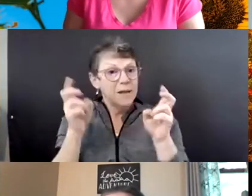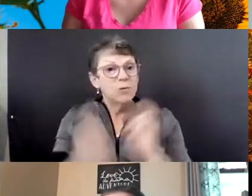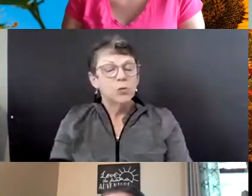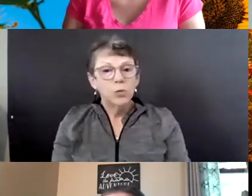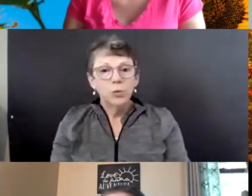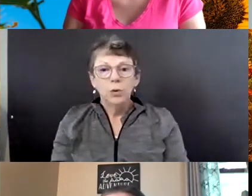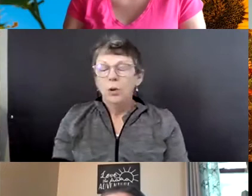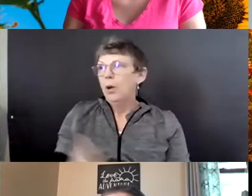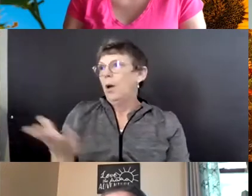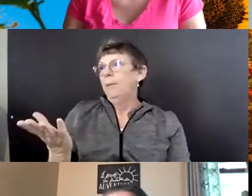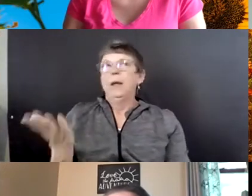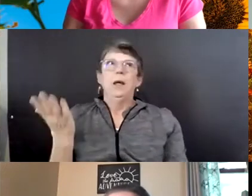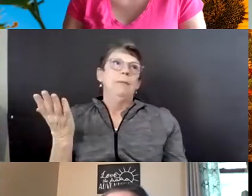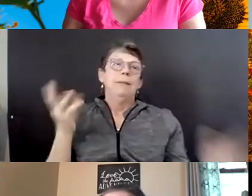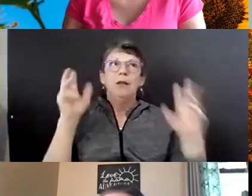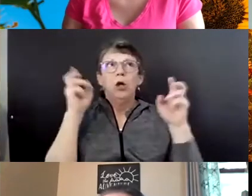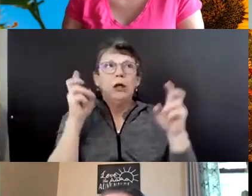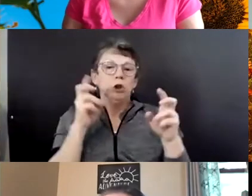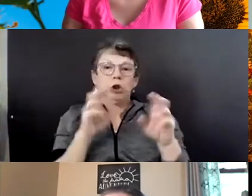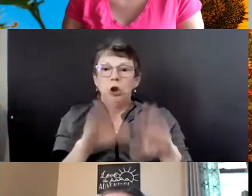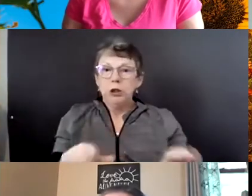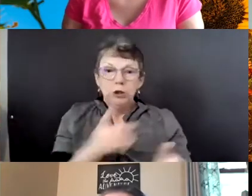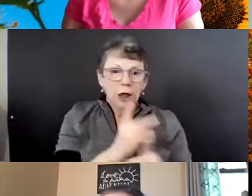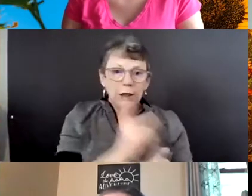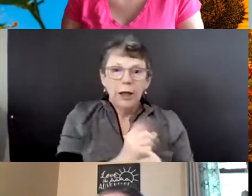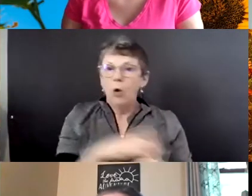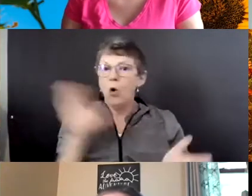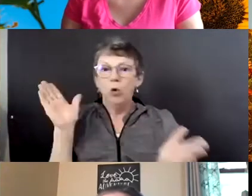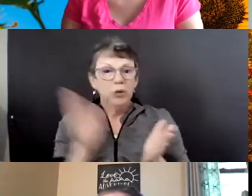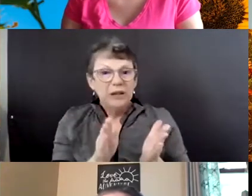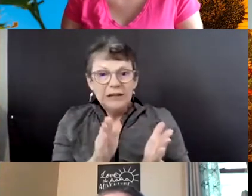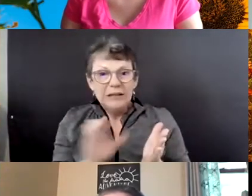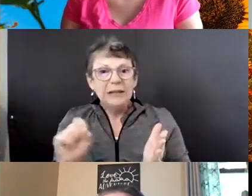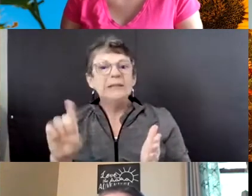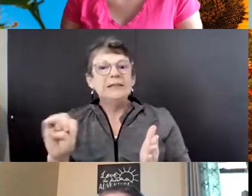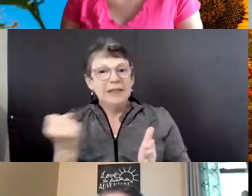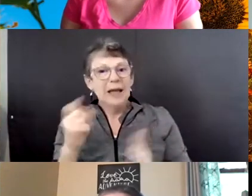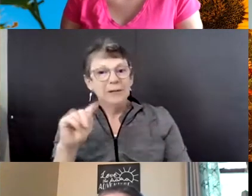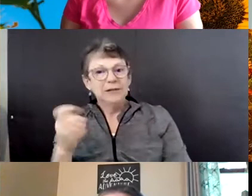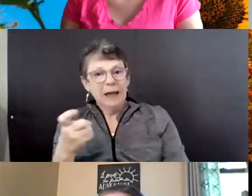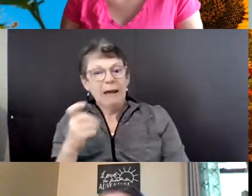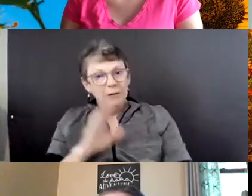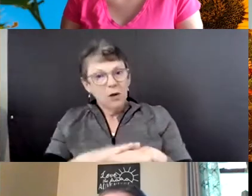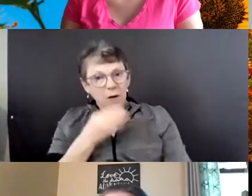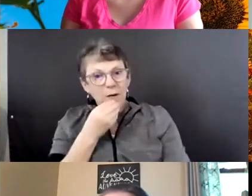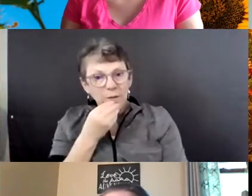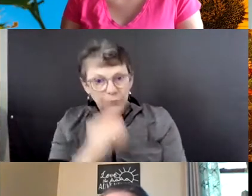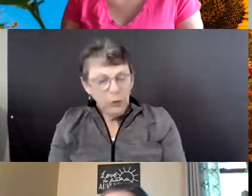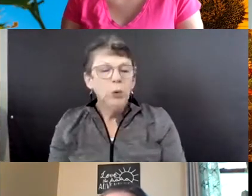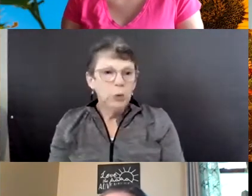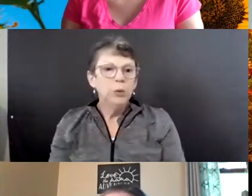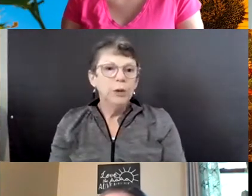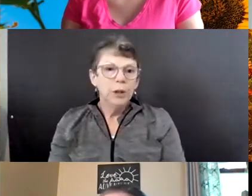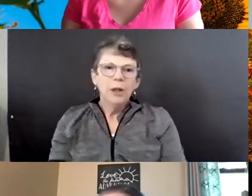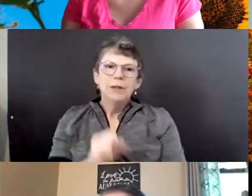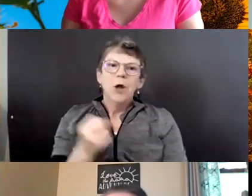it's childcare or, reducing sales tax on food. I mean, there's lots of these things that can play together.